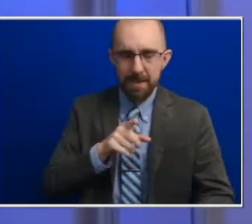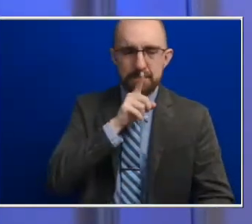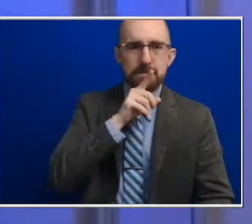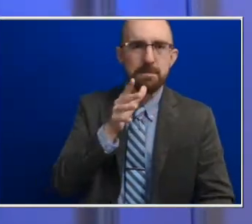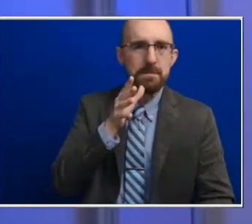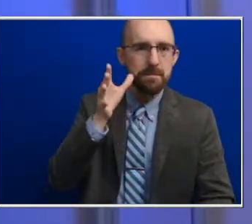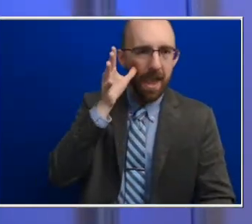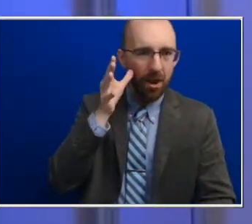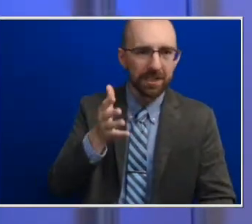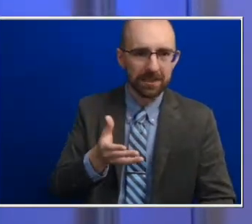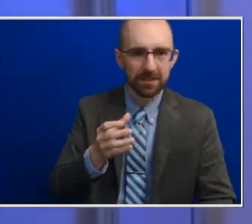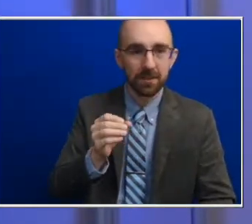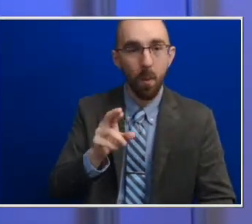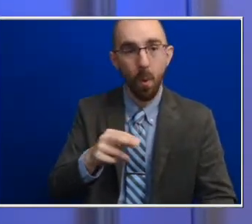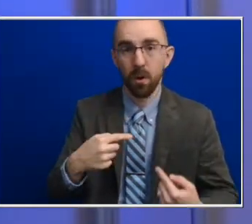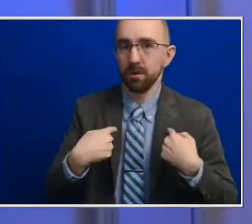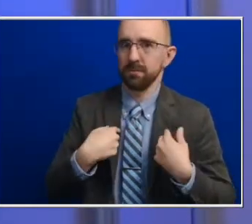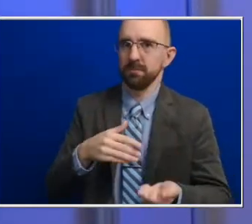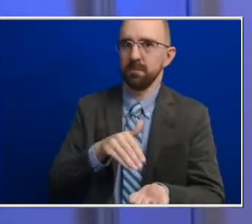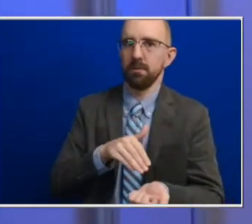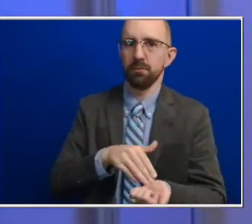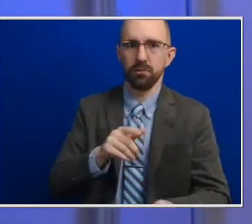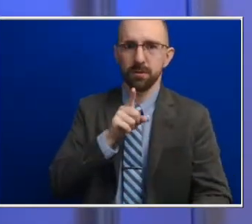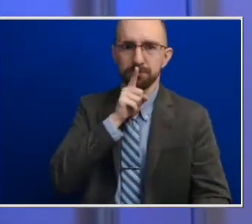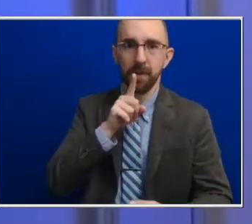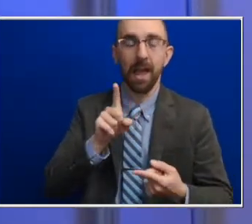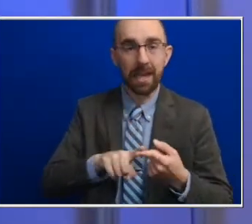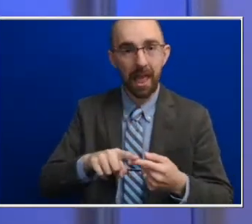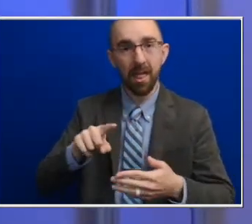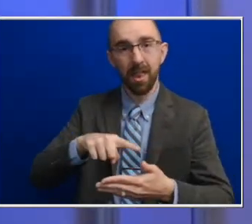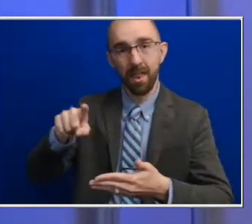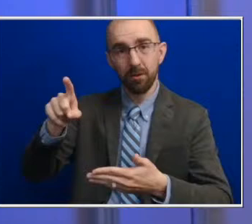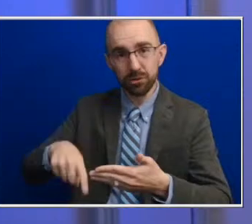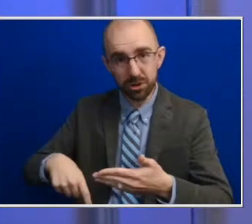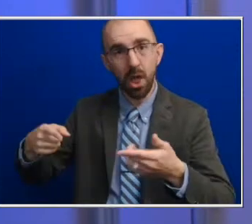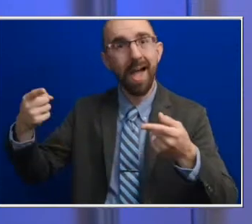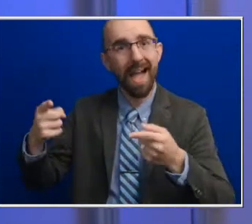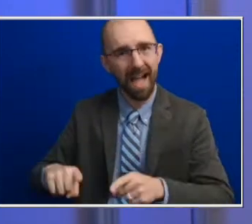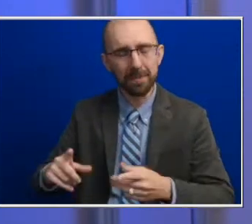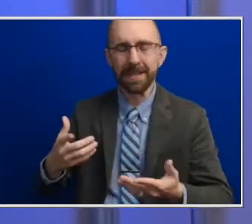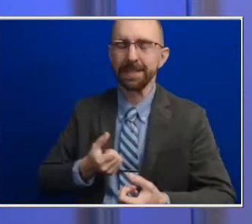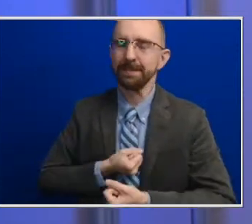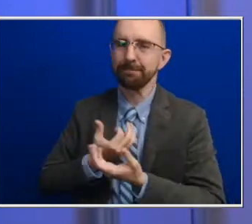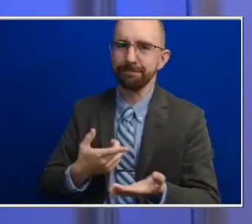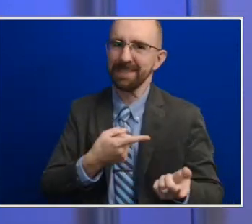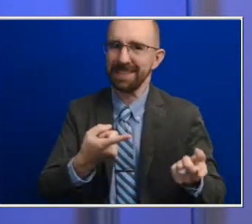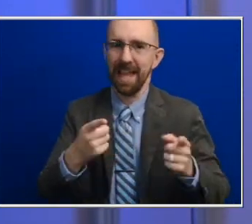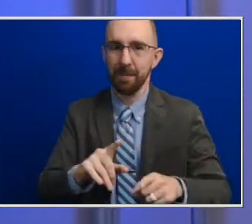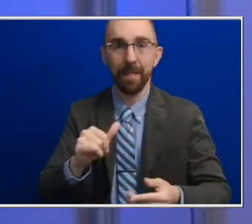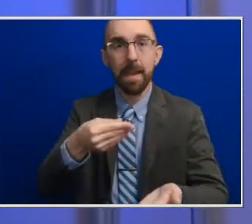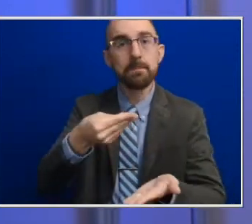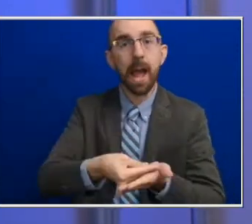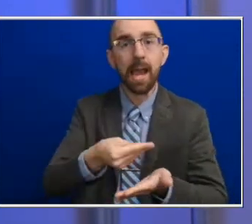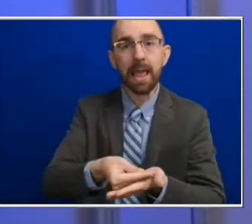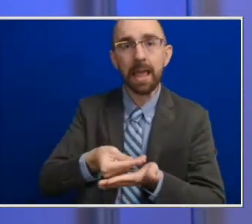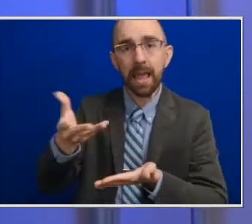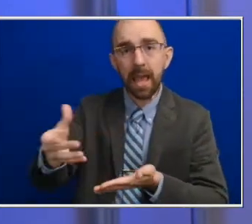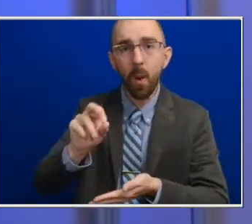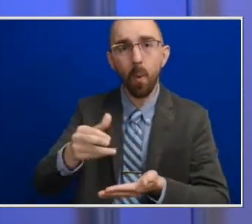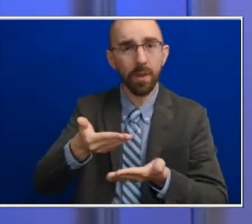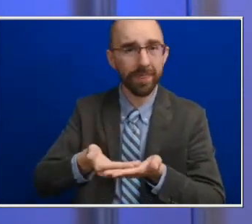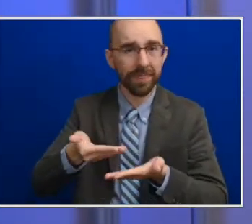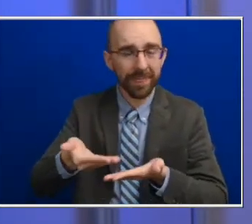actually until there's a negative consequence in which they've given money or items or